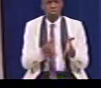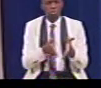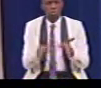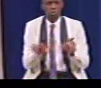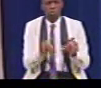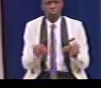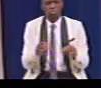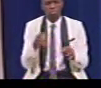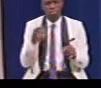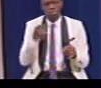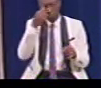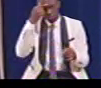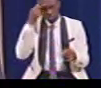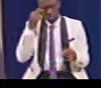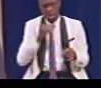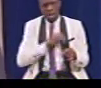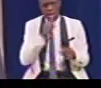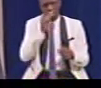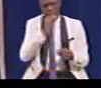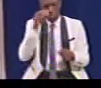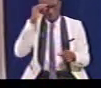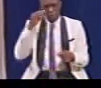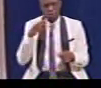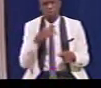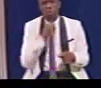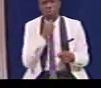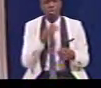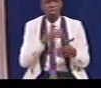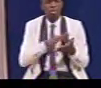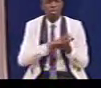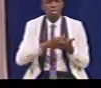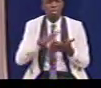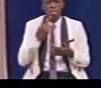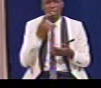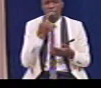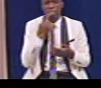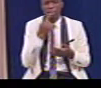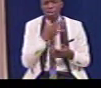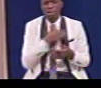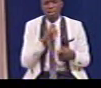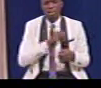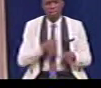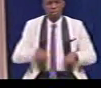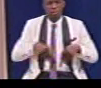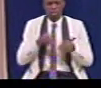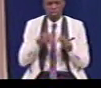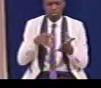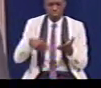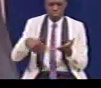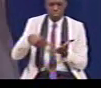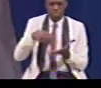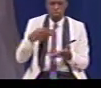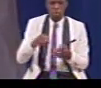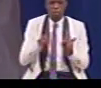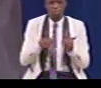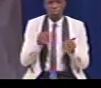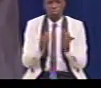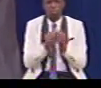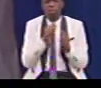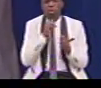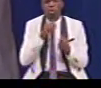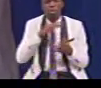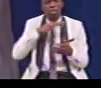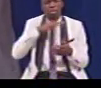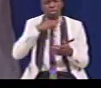mine eyes have seen the King, the Lord of hosts. Then flew one of the seraphims unto me, having a